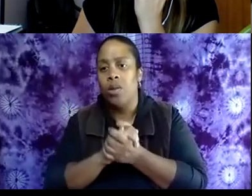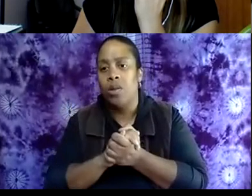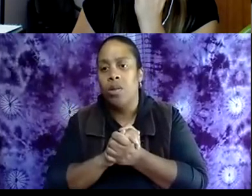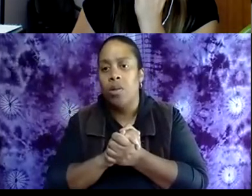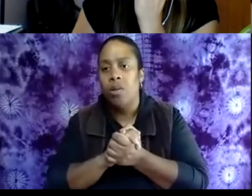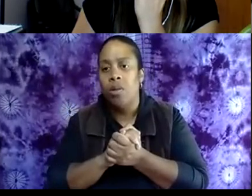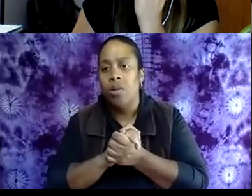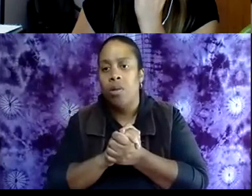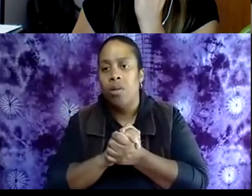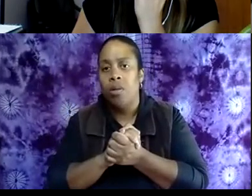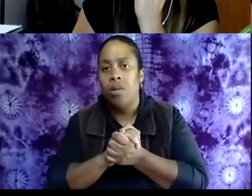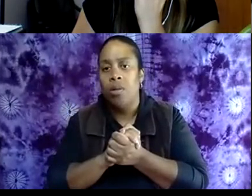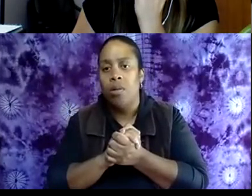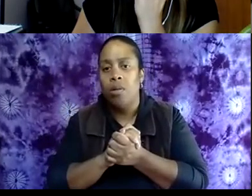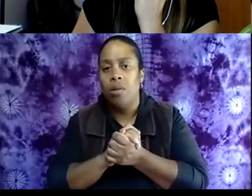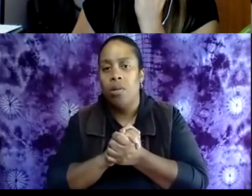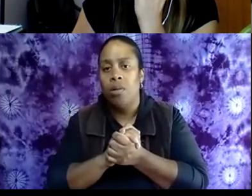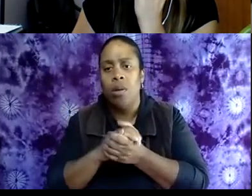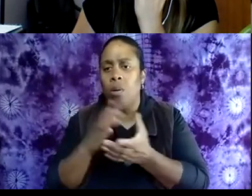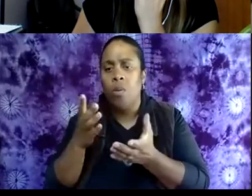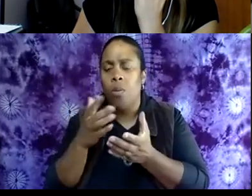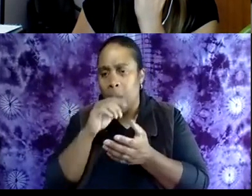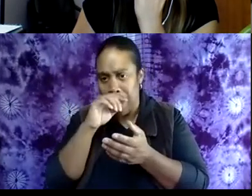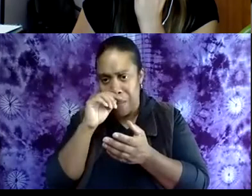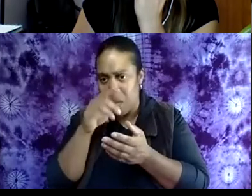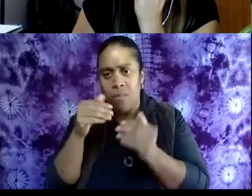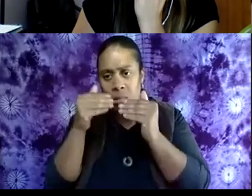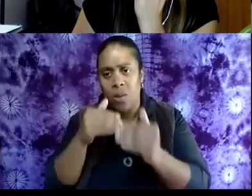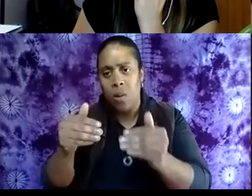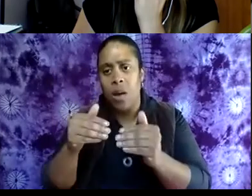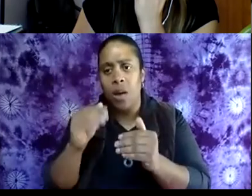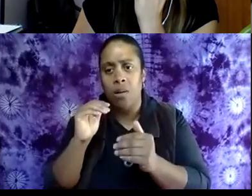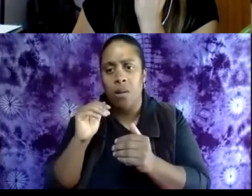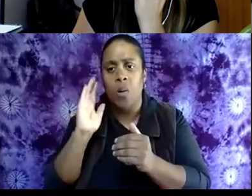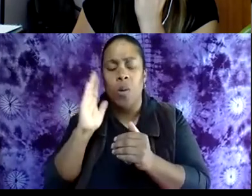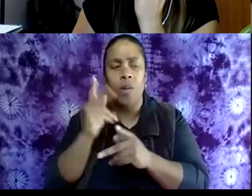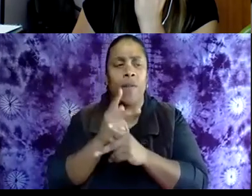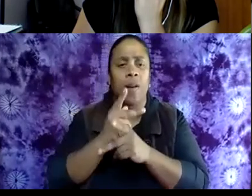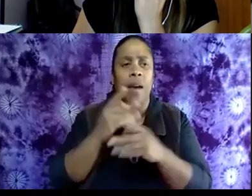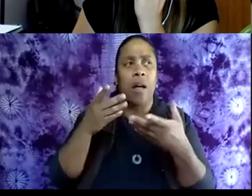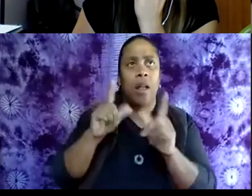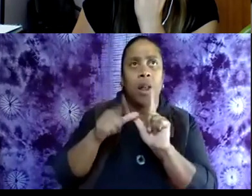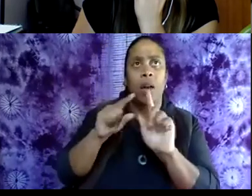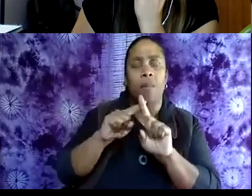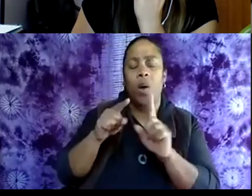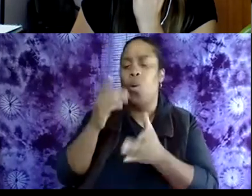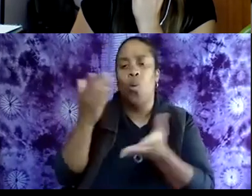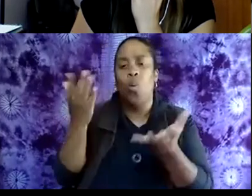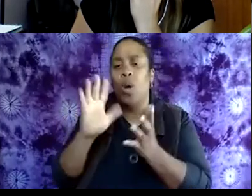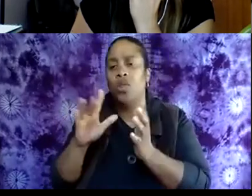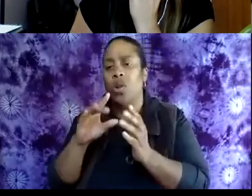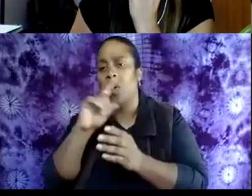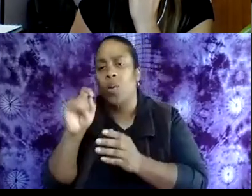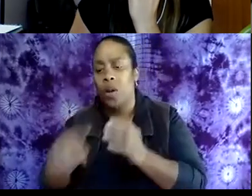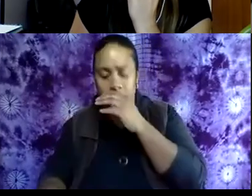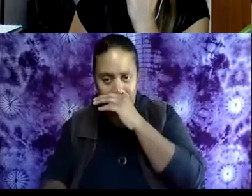platform. I'm not quite sure what you're. Yeah, so go ahead. We'll sort it out after the panel. Yeah, go ahead. What is your question? So,